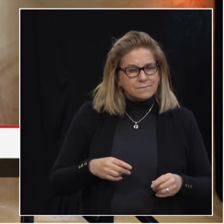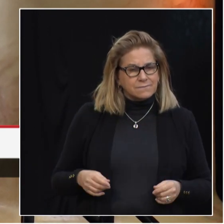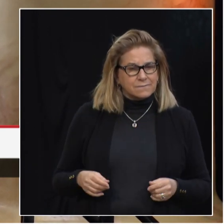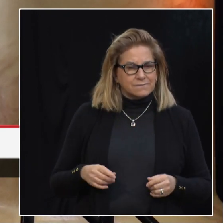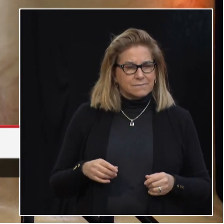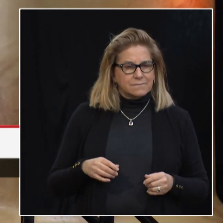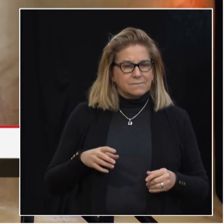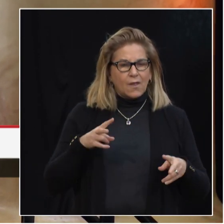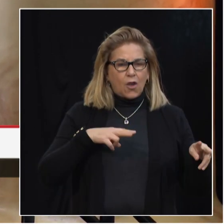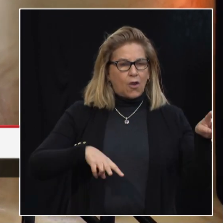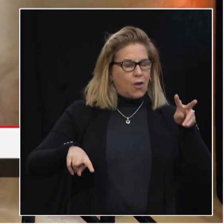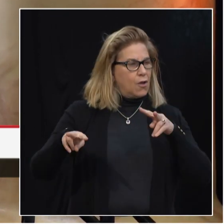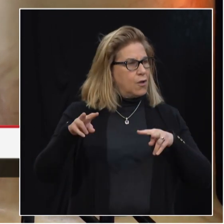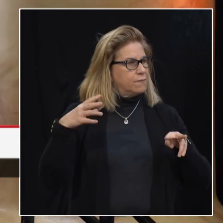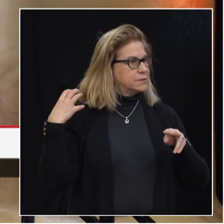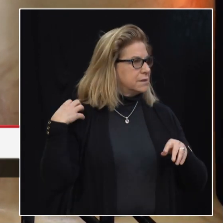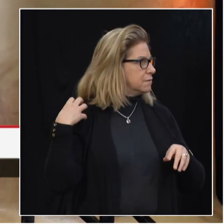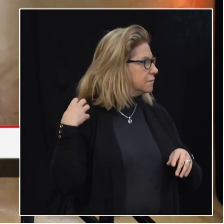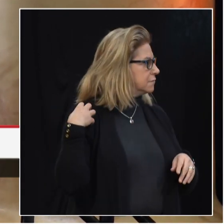member, Kenya McDuffie.